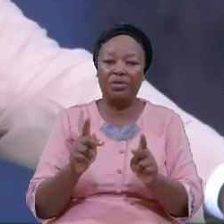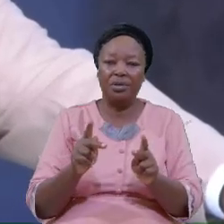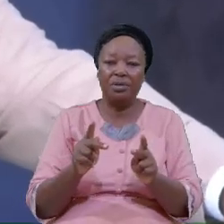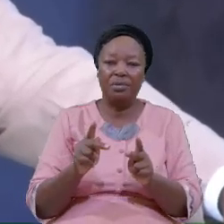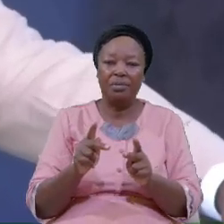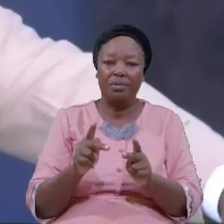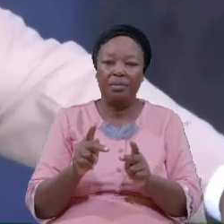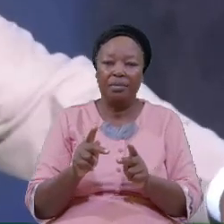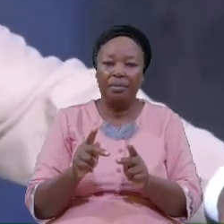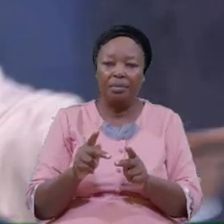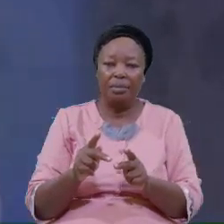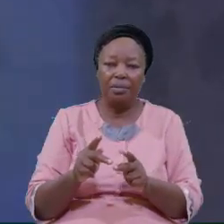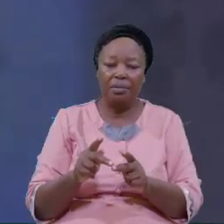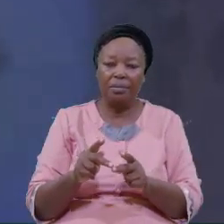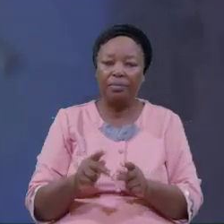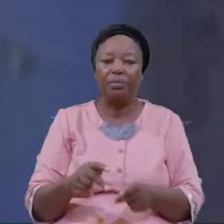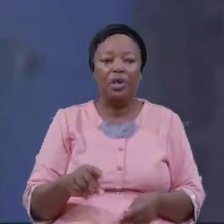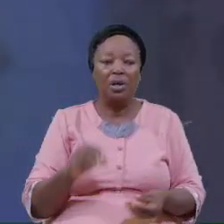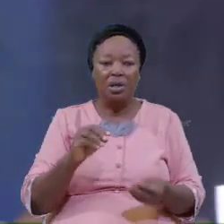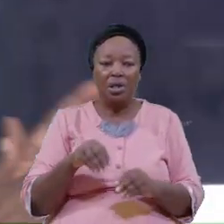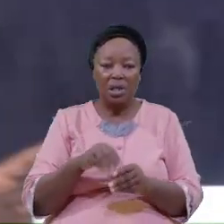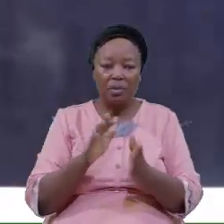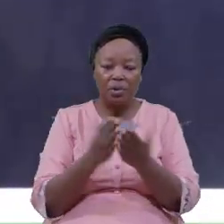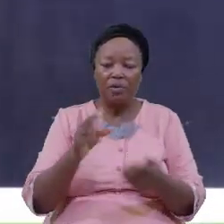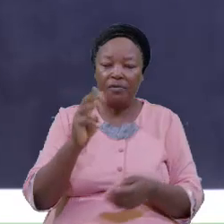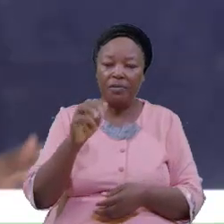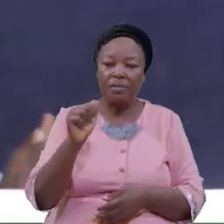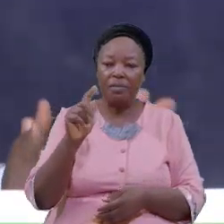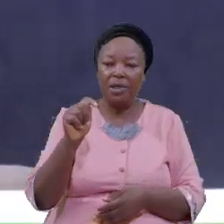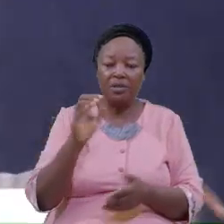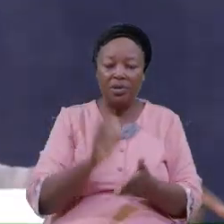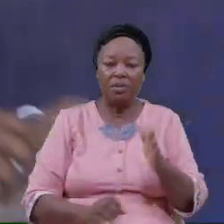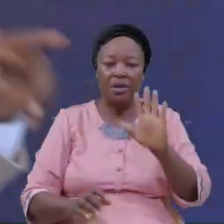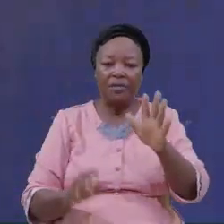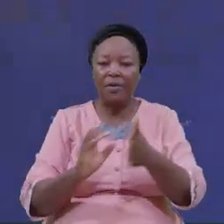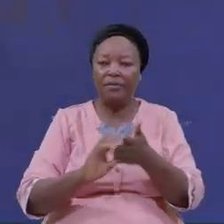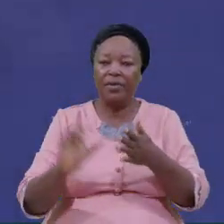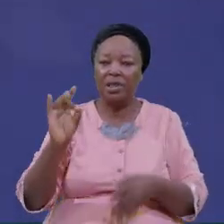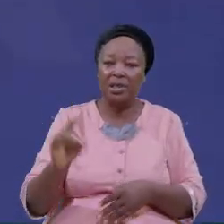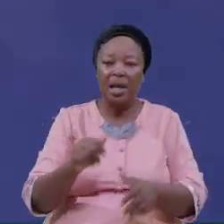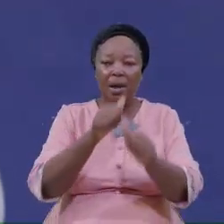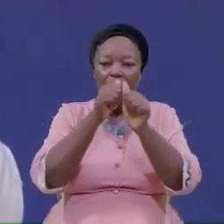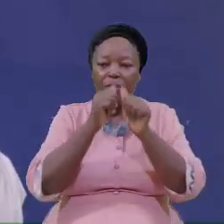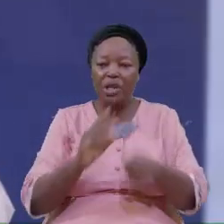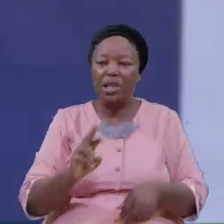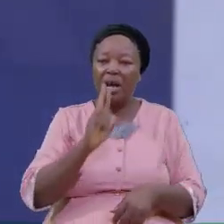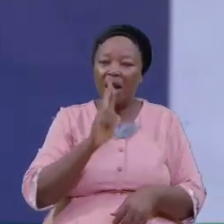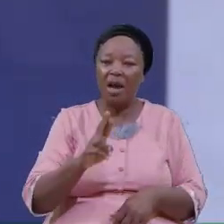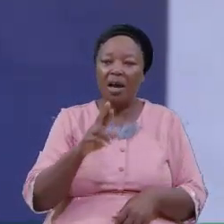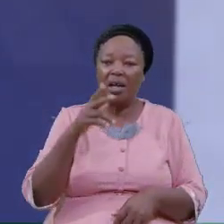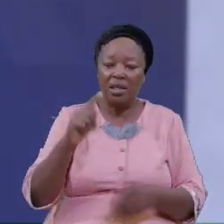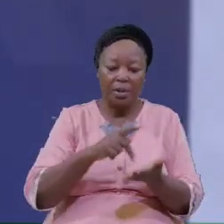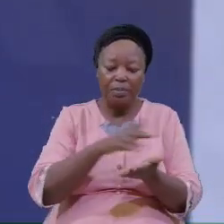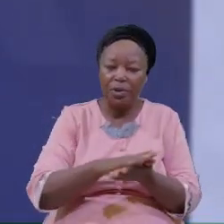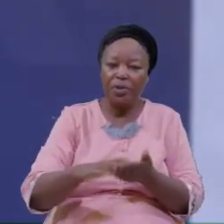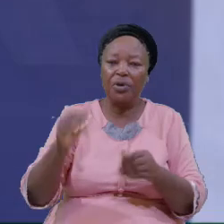Matthew chapter 5, verse 8. Blessed are the pure in heart,